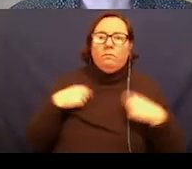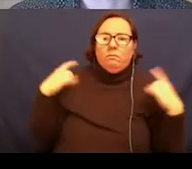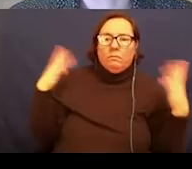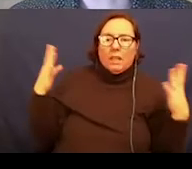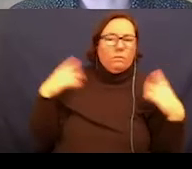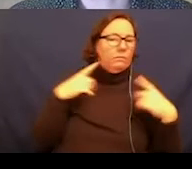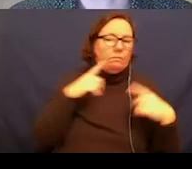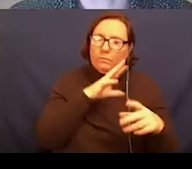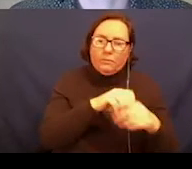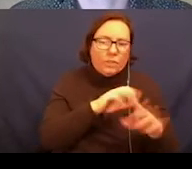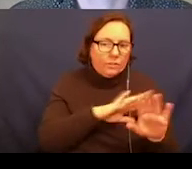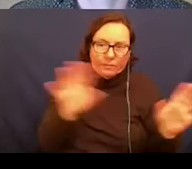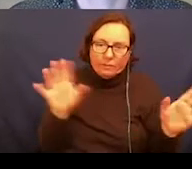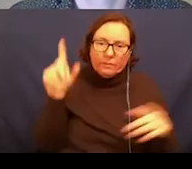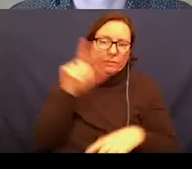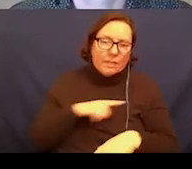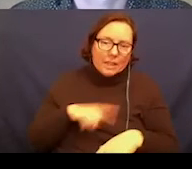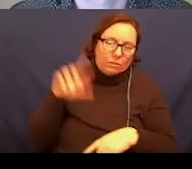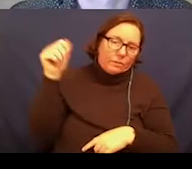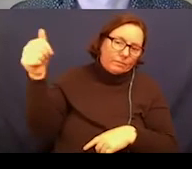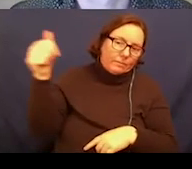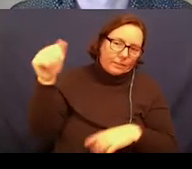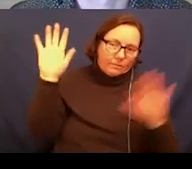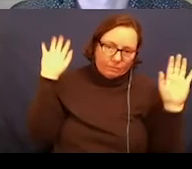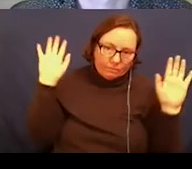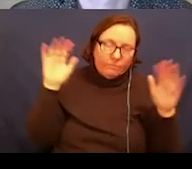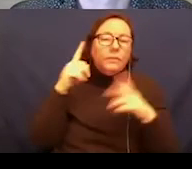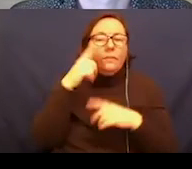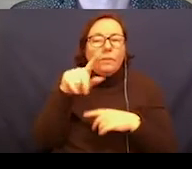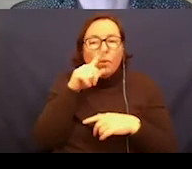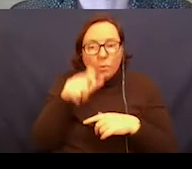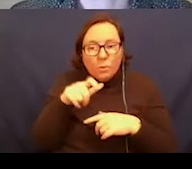and is specifically for the benefit of Bostonians.